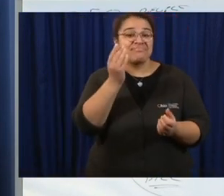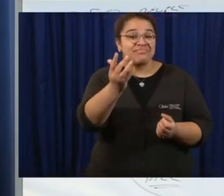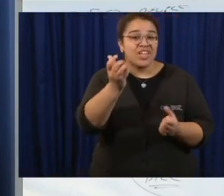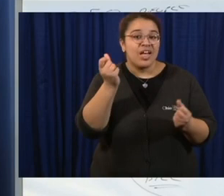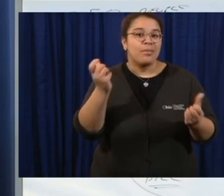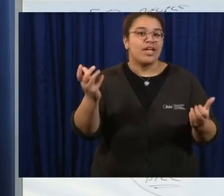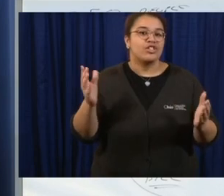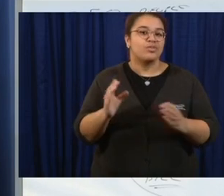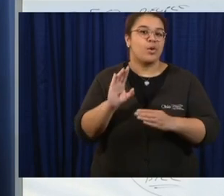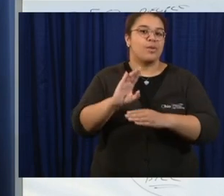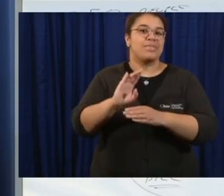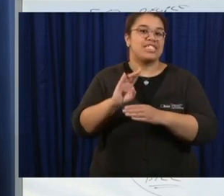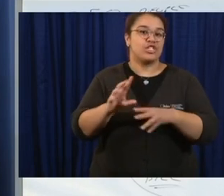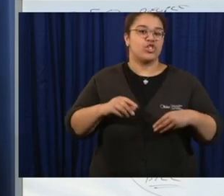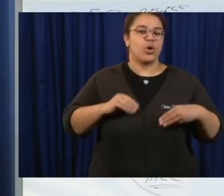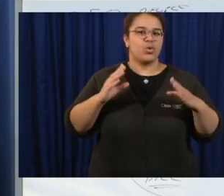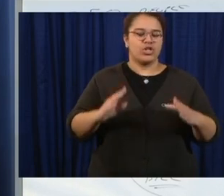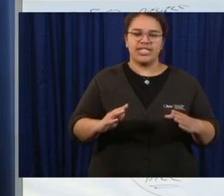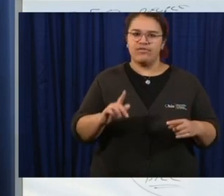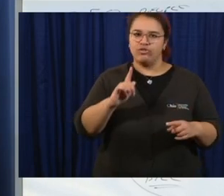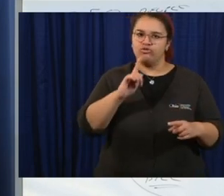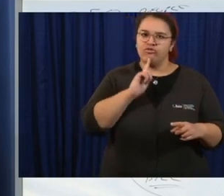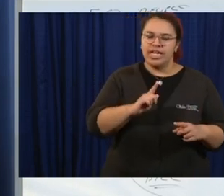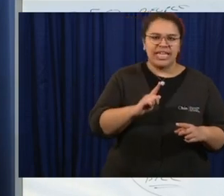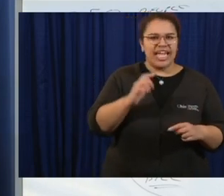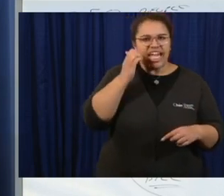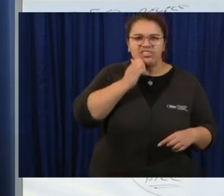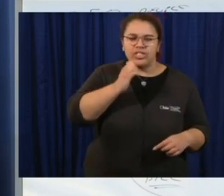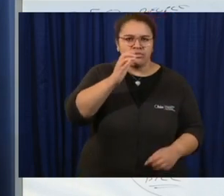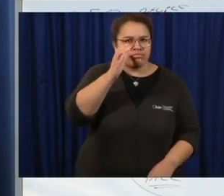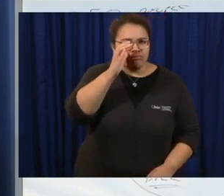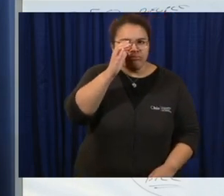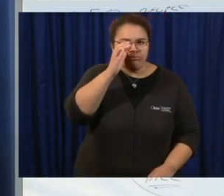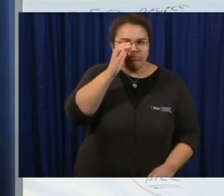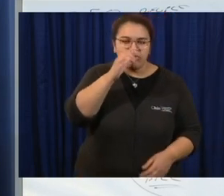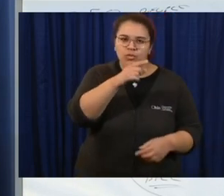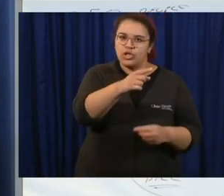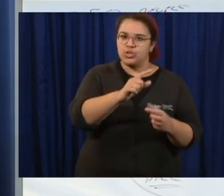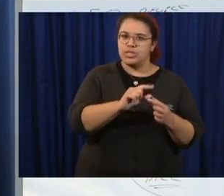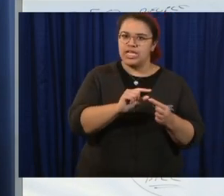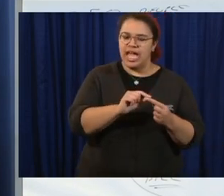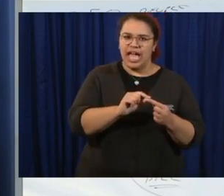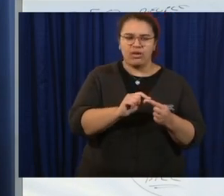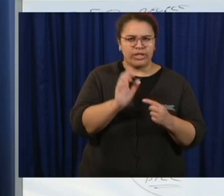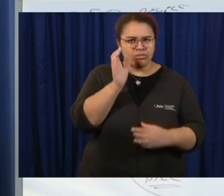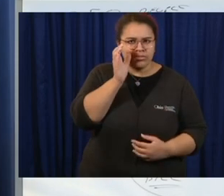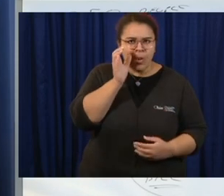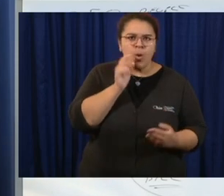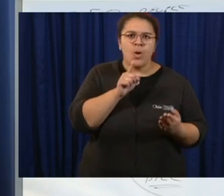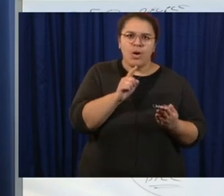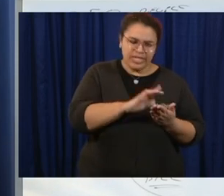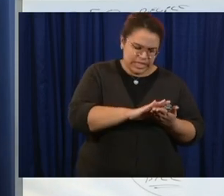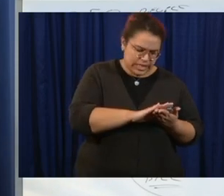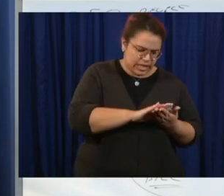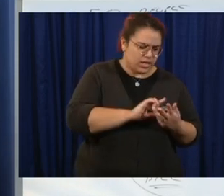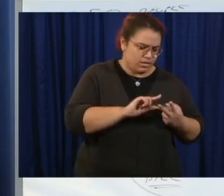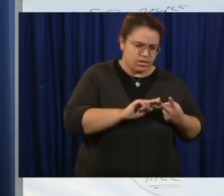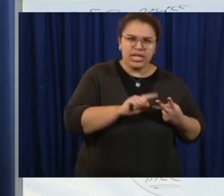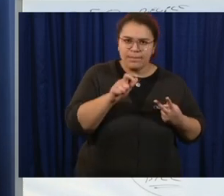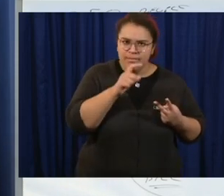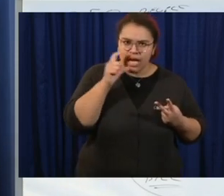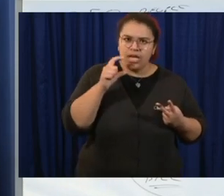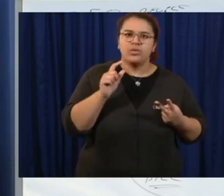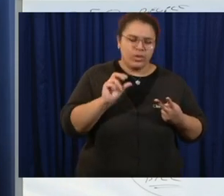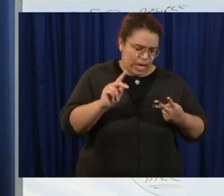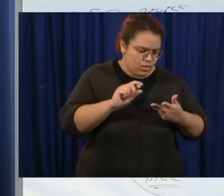they might be able to do to open, especially about cleaning and having masks for their employees, but they can't find cleaners and they